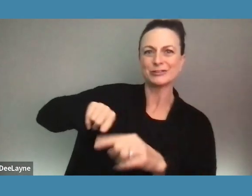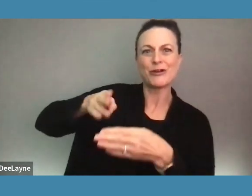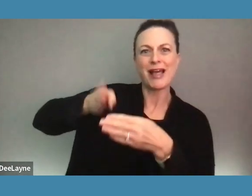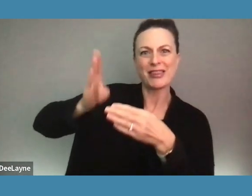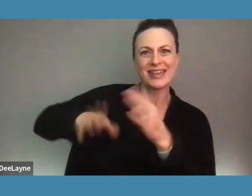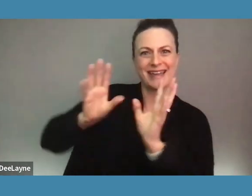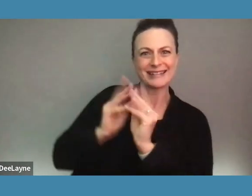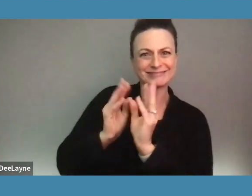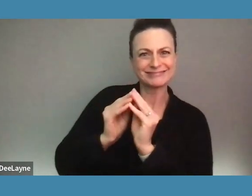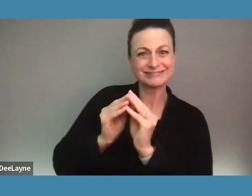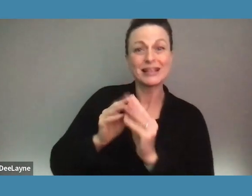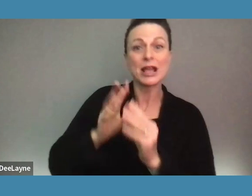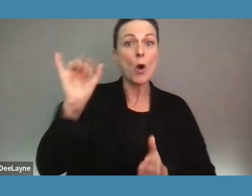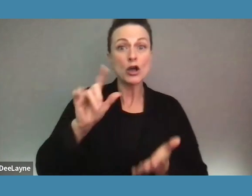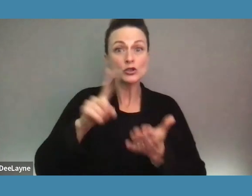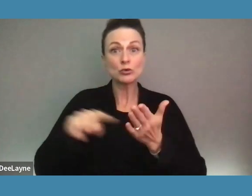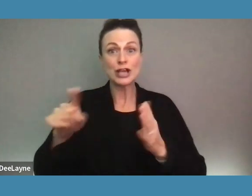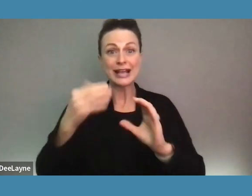our email at